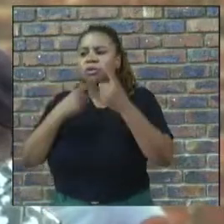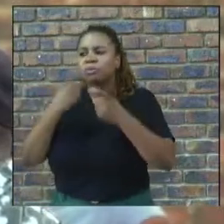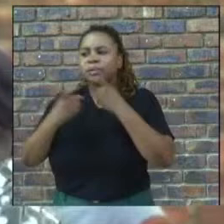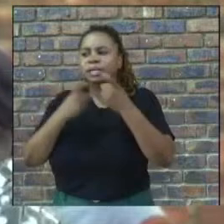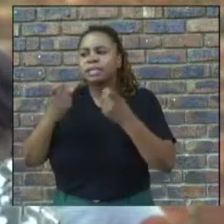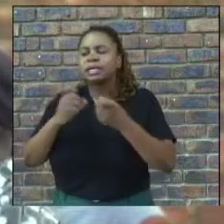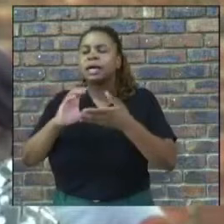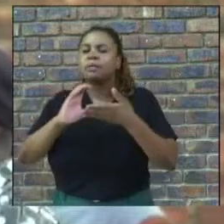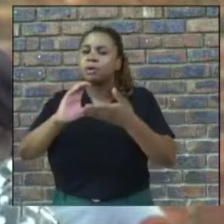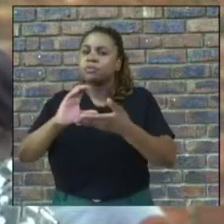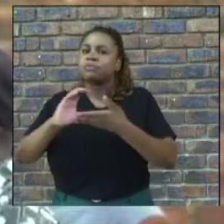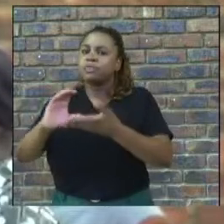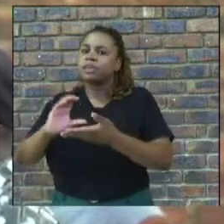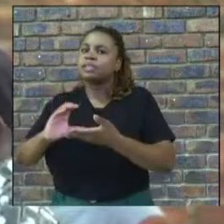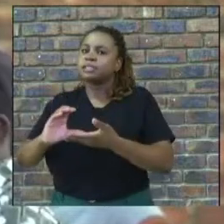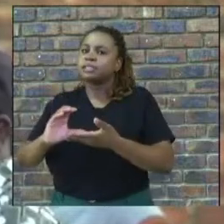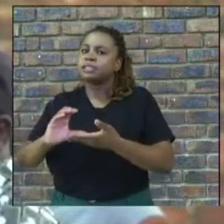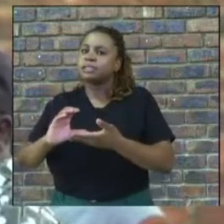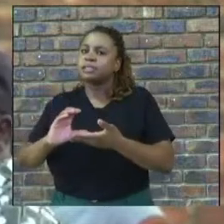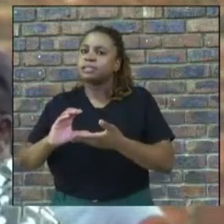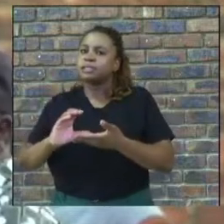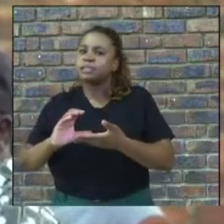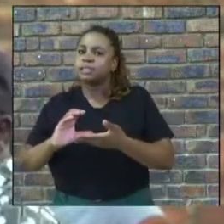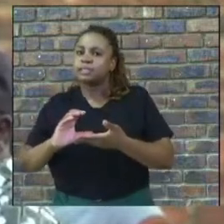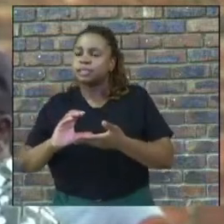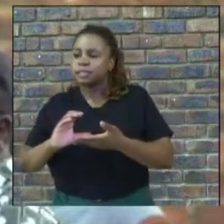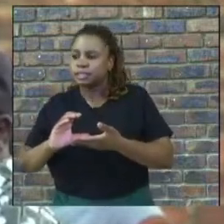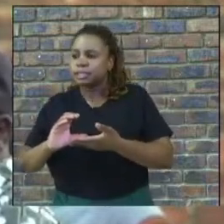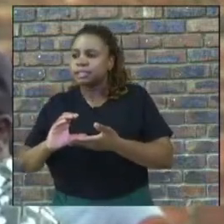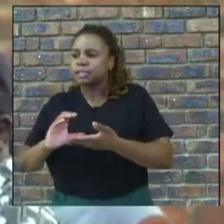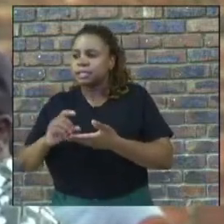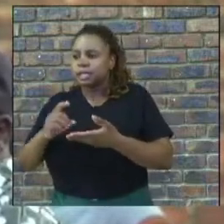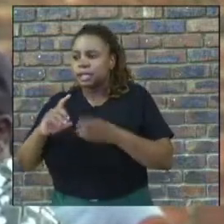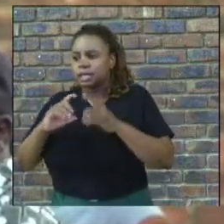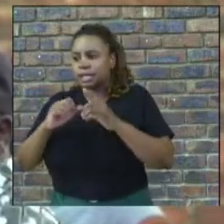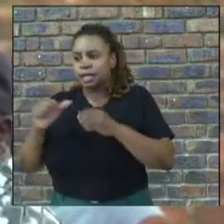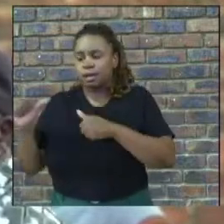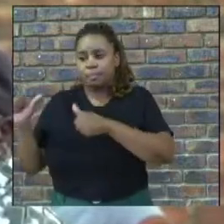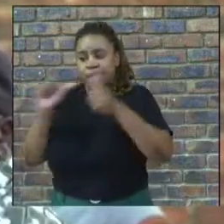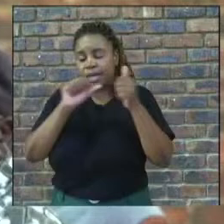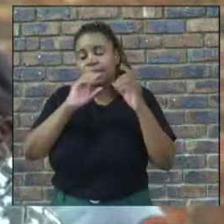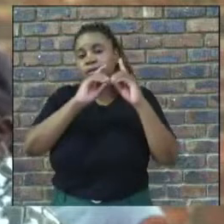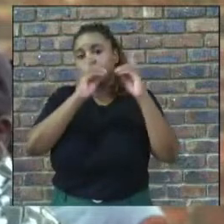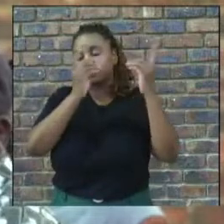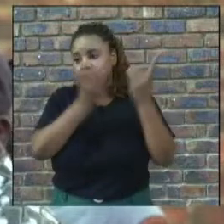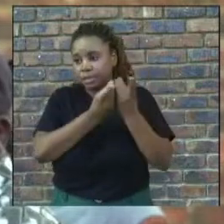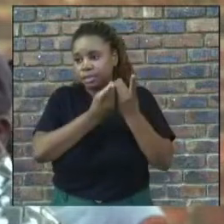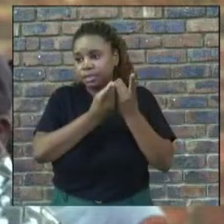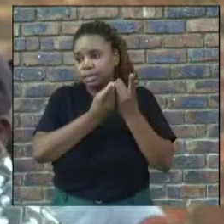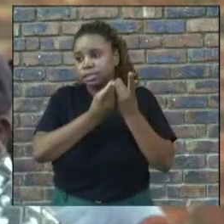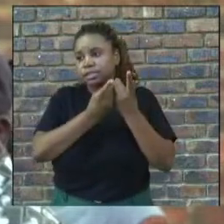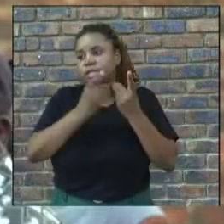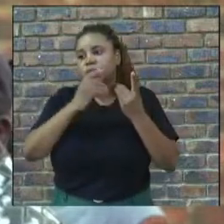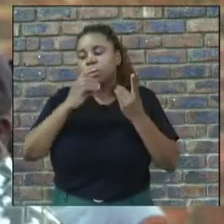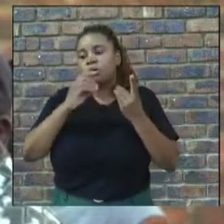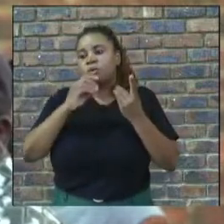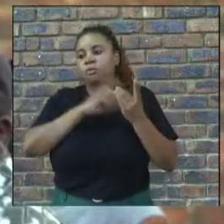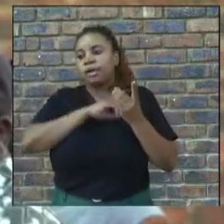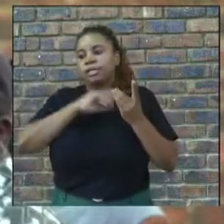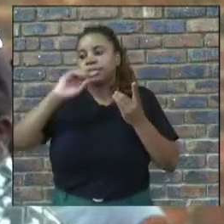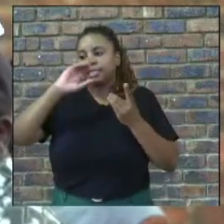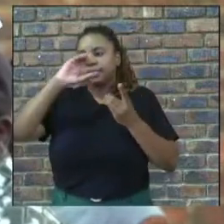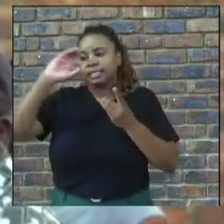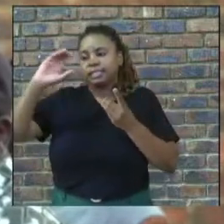funding. I'll take that up with the department because SIFA is our entity, but I cannot speak on behalf of